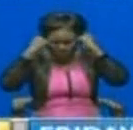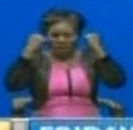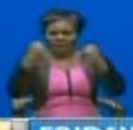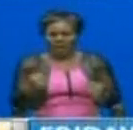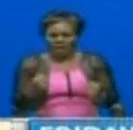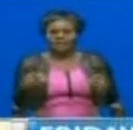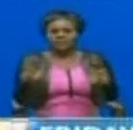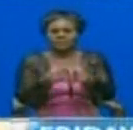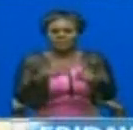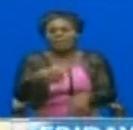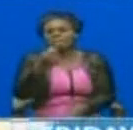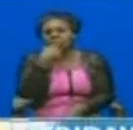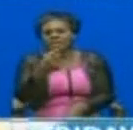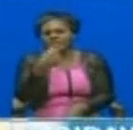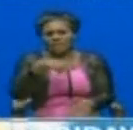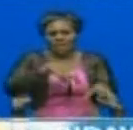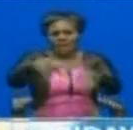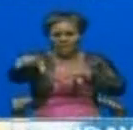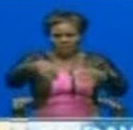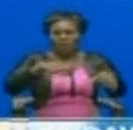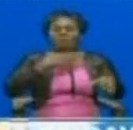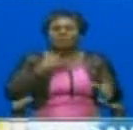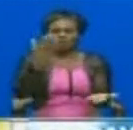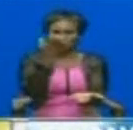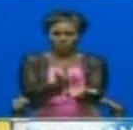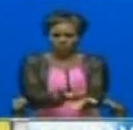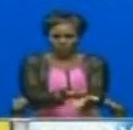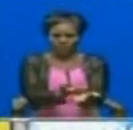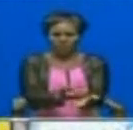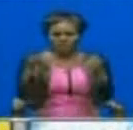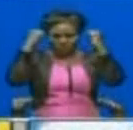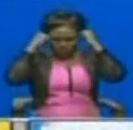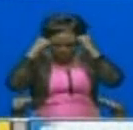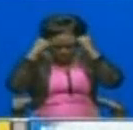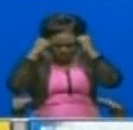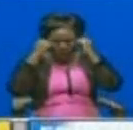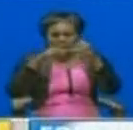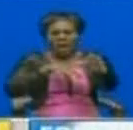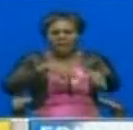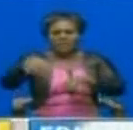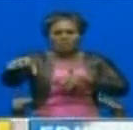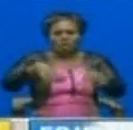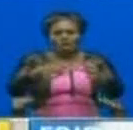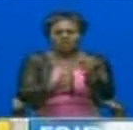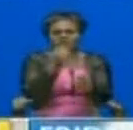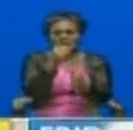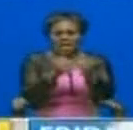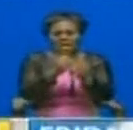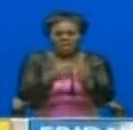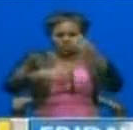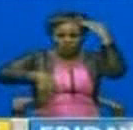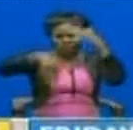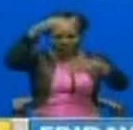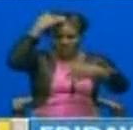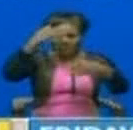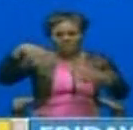a veterinary medicine. So that's why I wanted also to prove. He studies animal science at the University of Eldoret. His farm